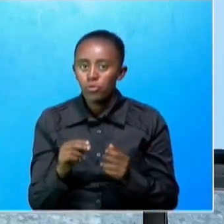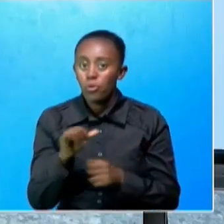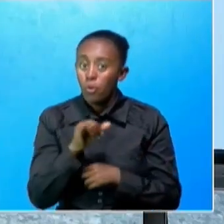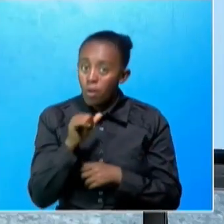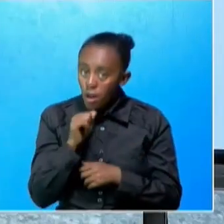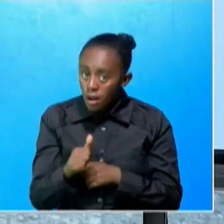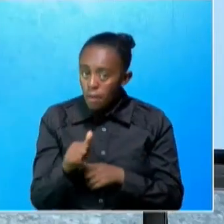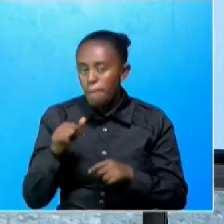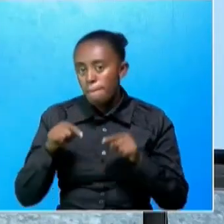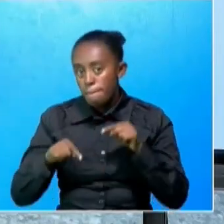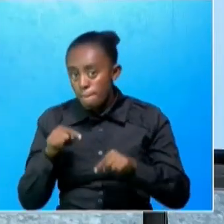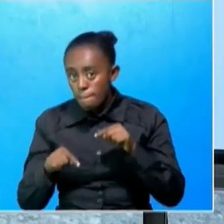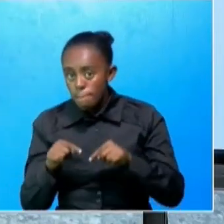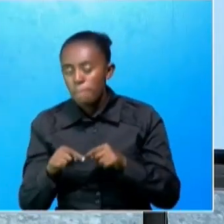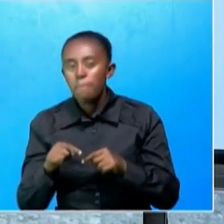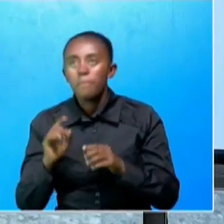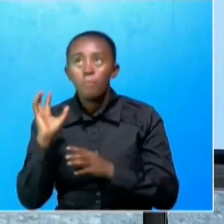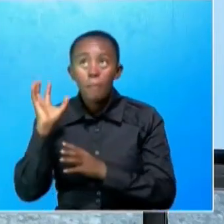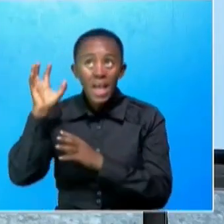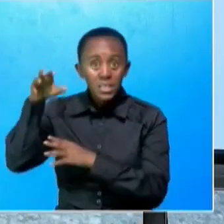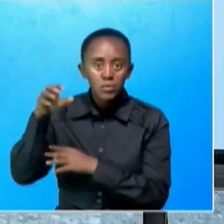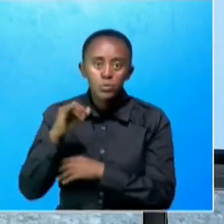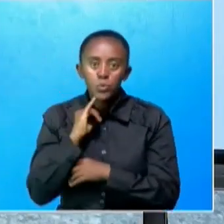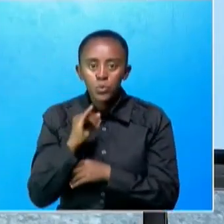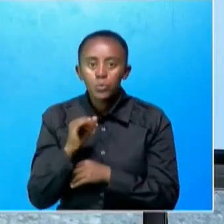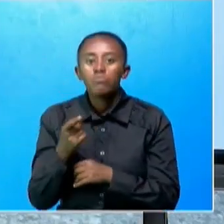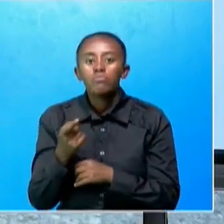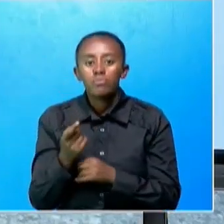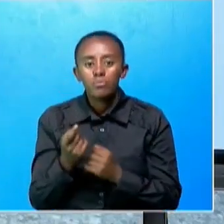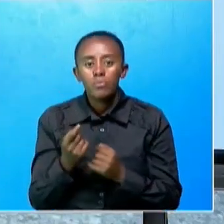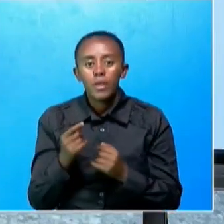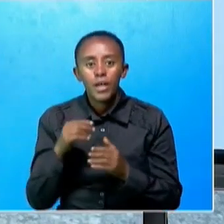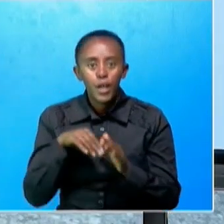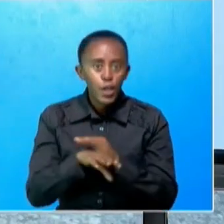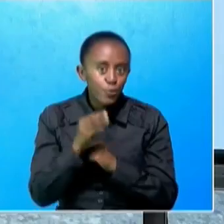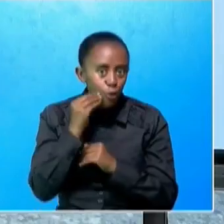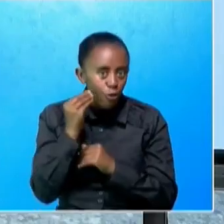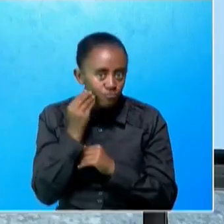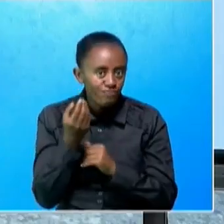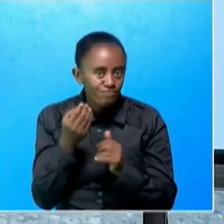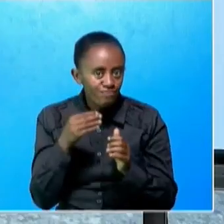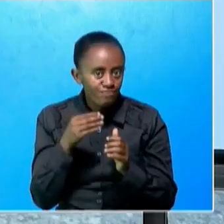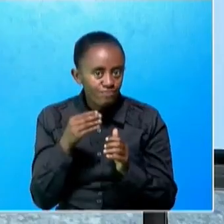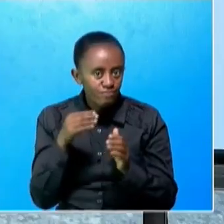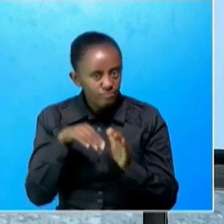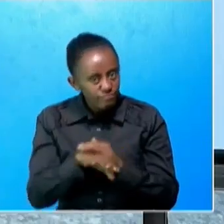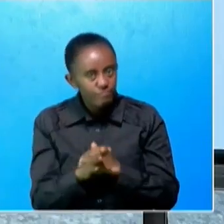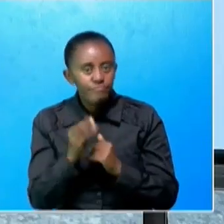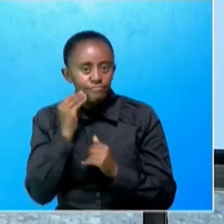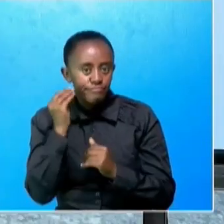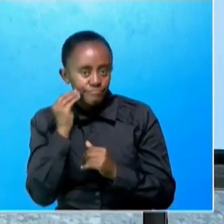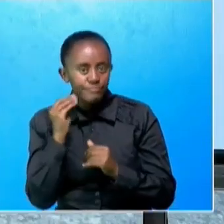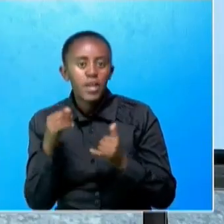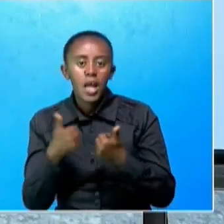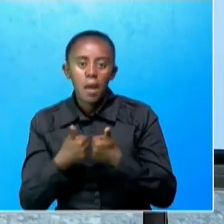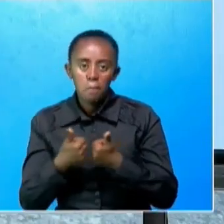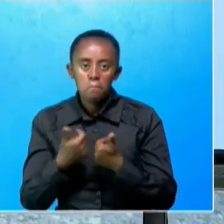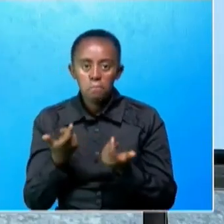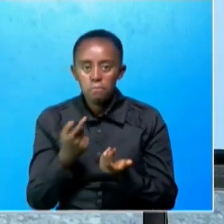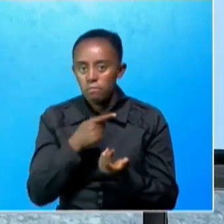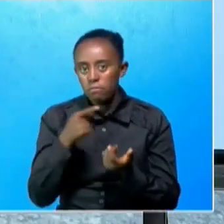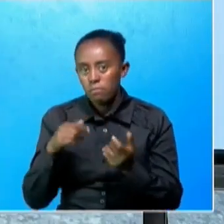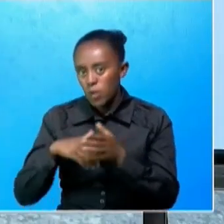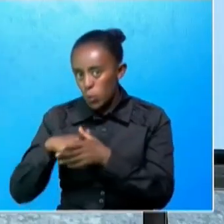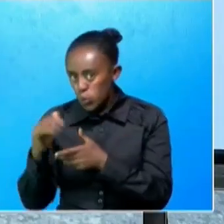football, basketball is indoor games. They are not indoor games. They are outside.